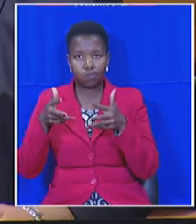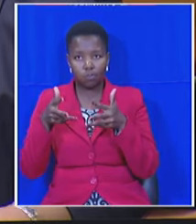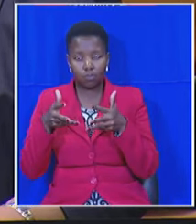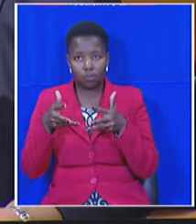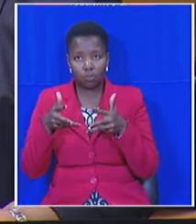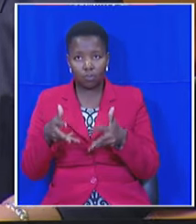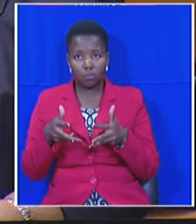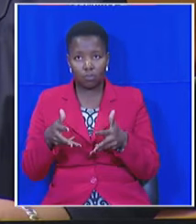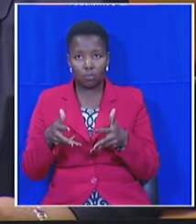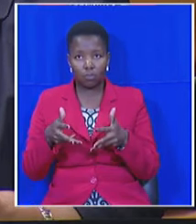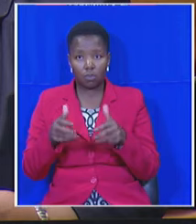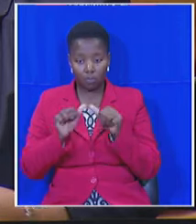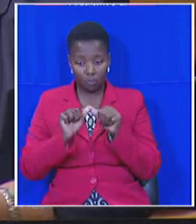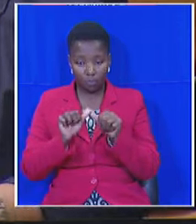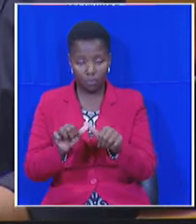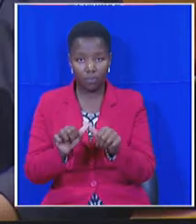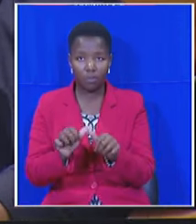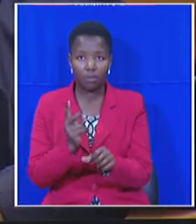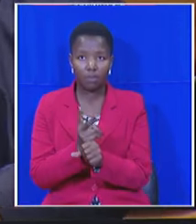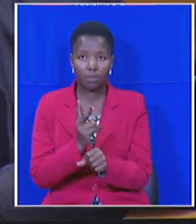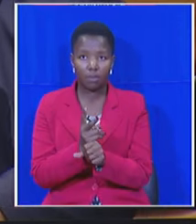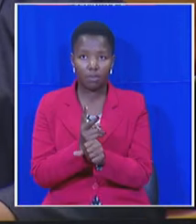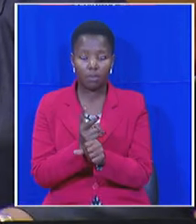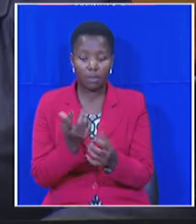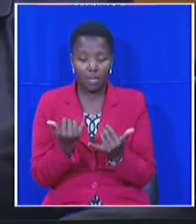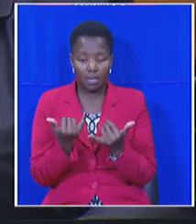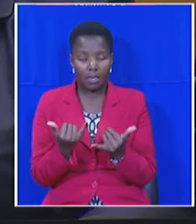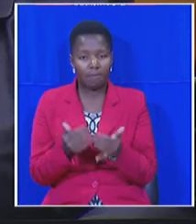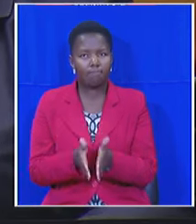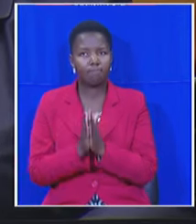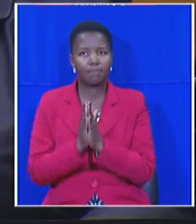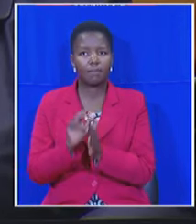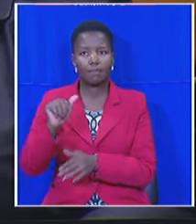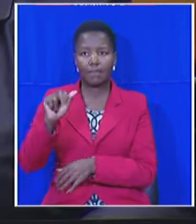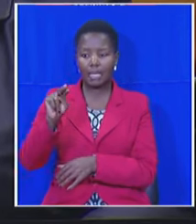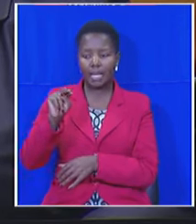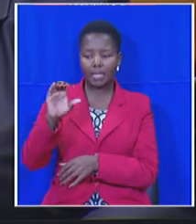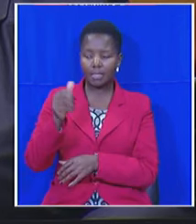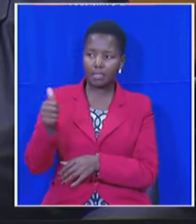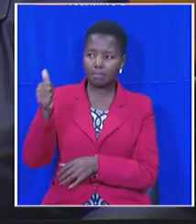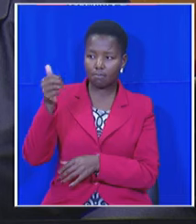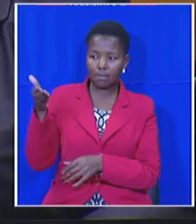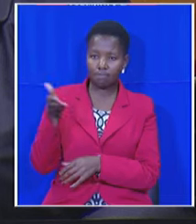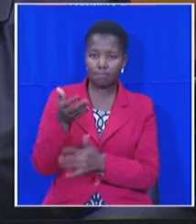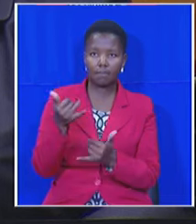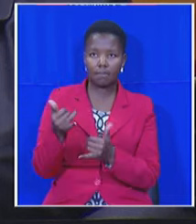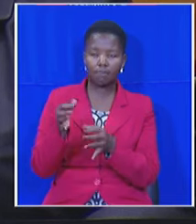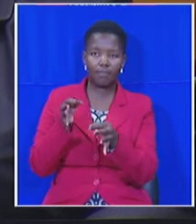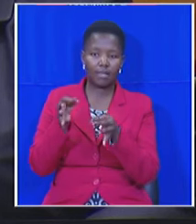to continue with right now. I will ask the Chief Whip of the Majority Party to